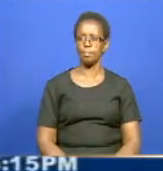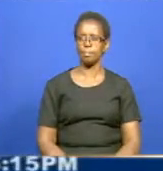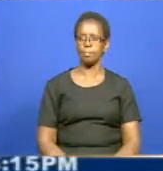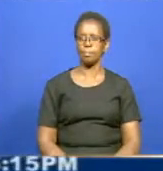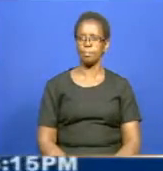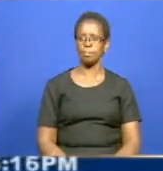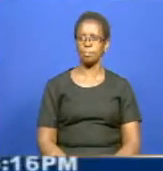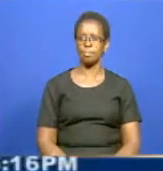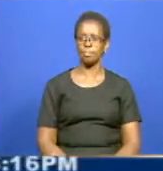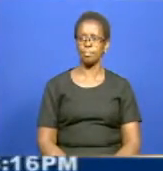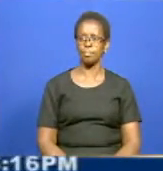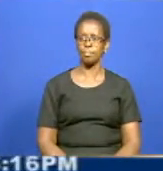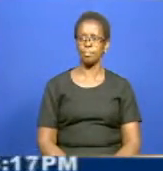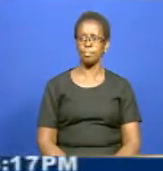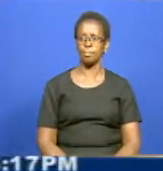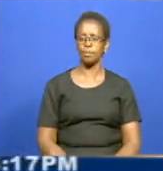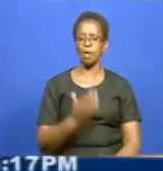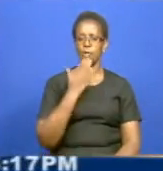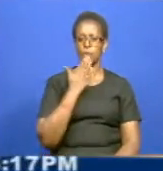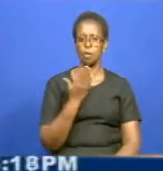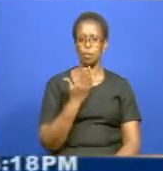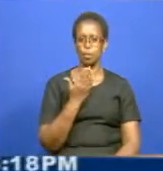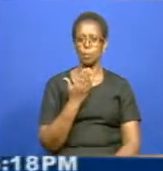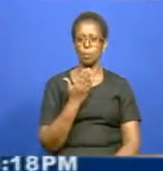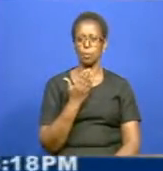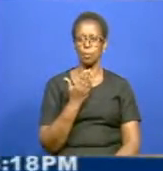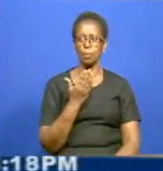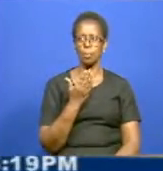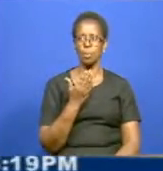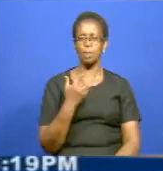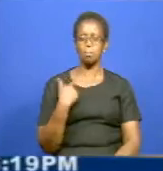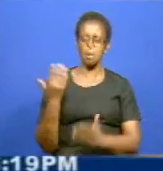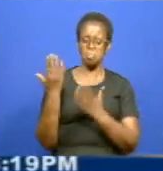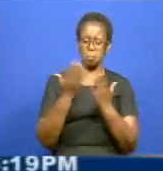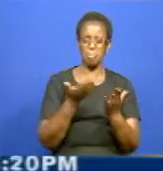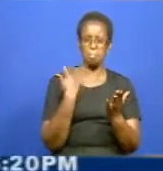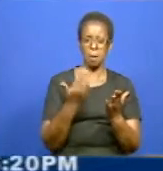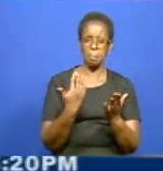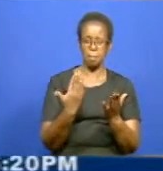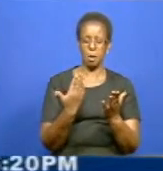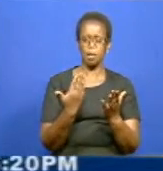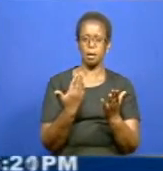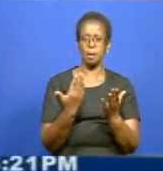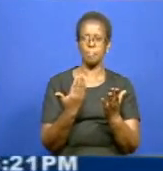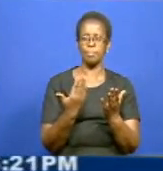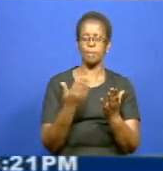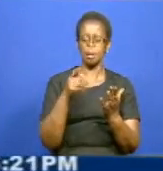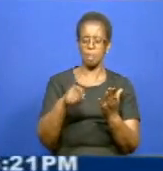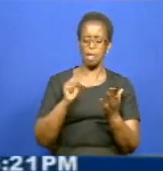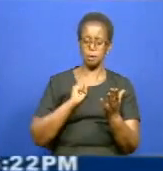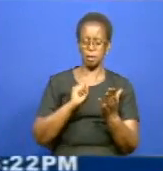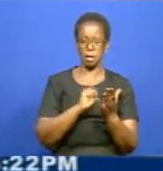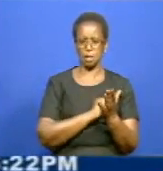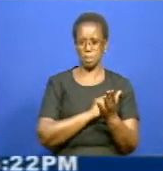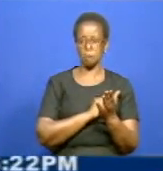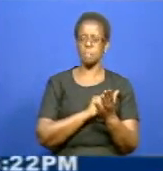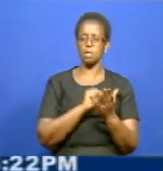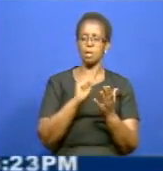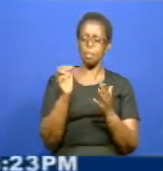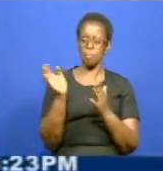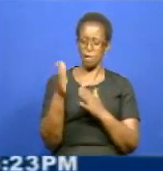Thank you, Mr. Speaker, sir. I beg to lay the following paper on the table of the Senate today, Thursday, 24th of